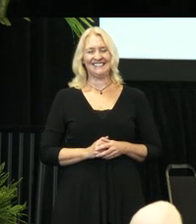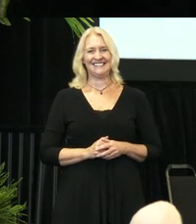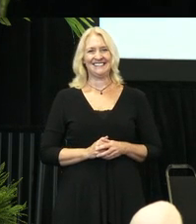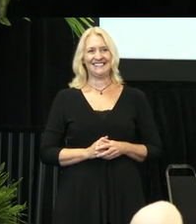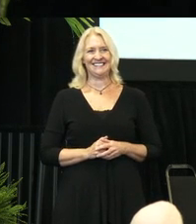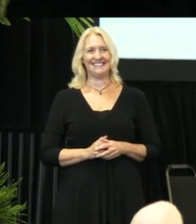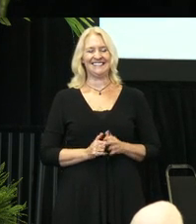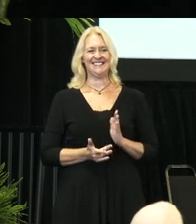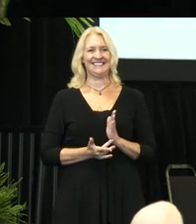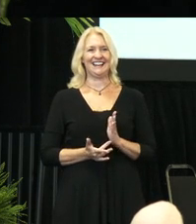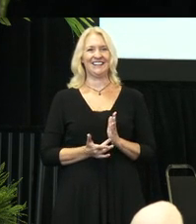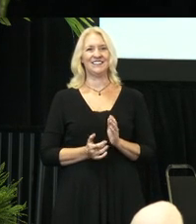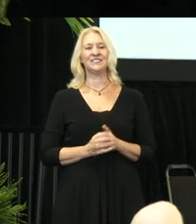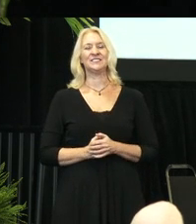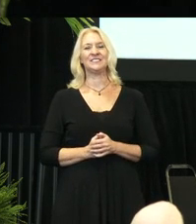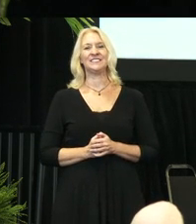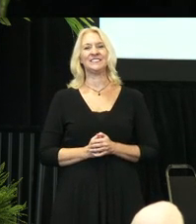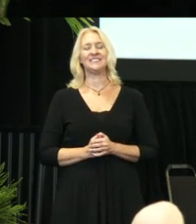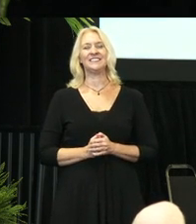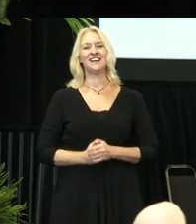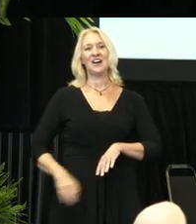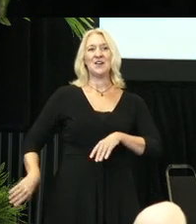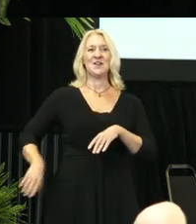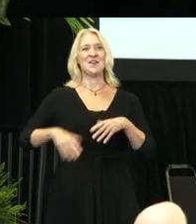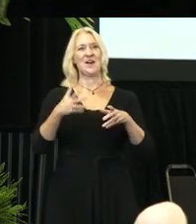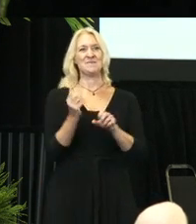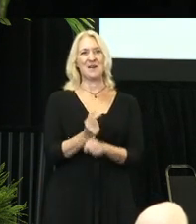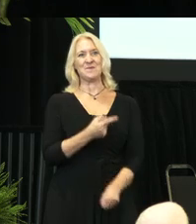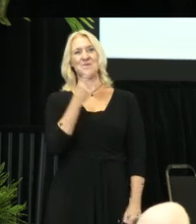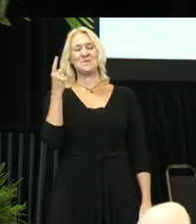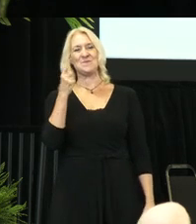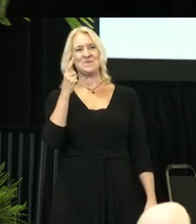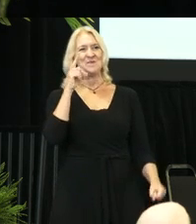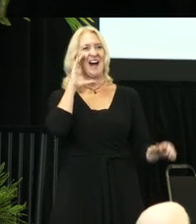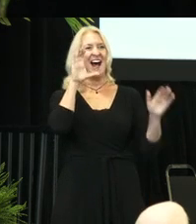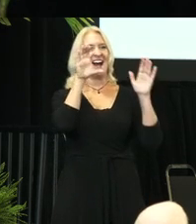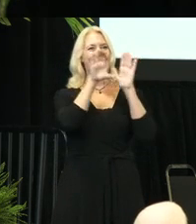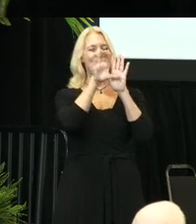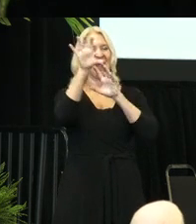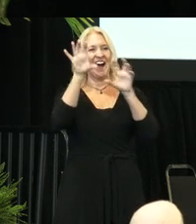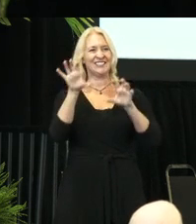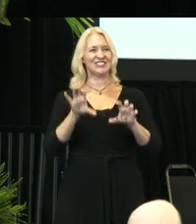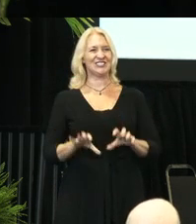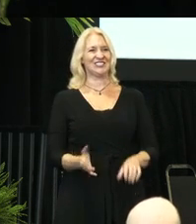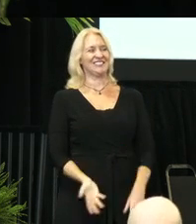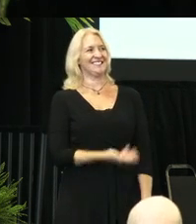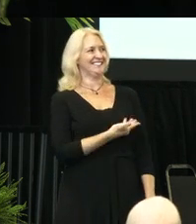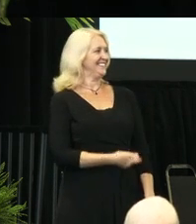One collage.